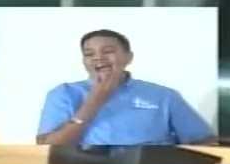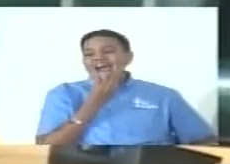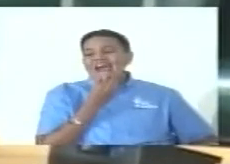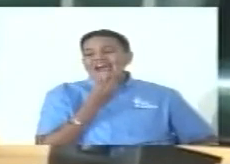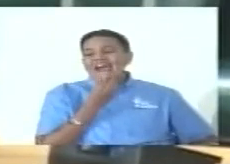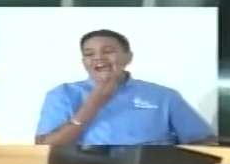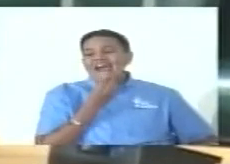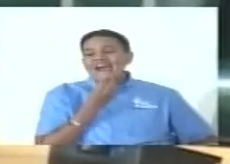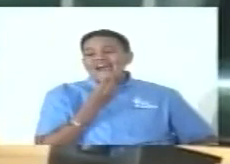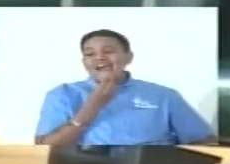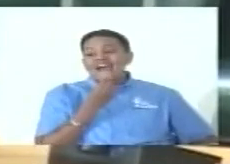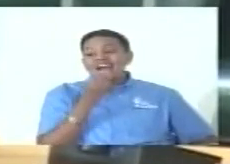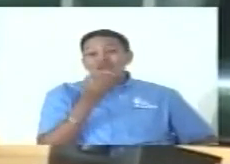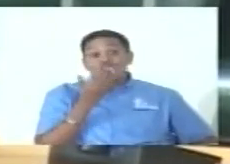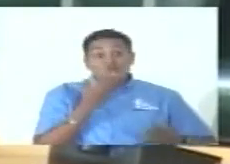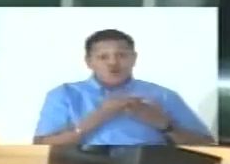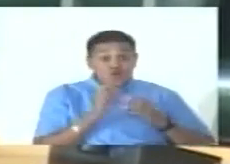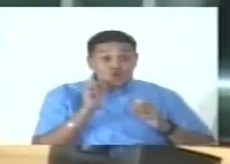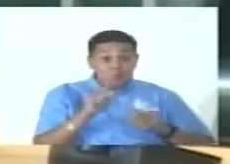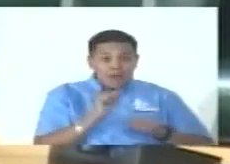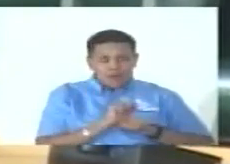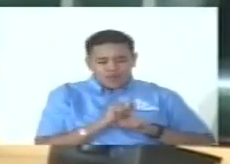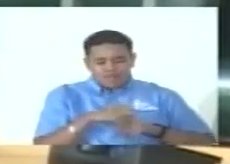you are good to come back to work.